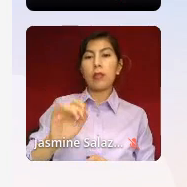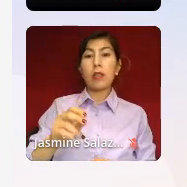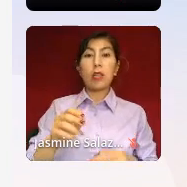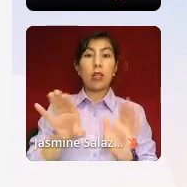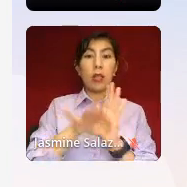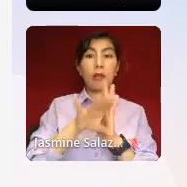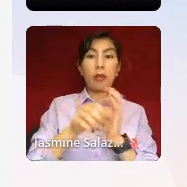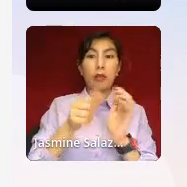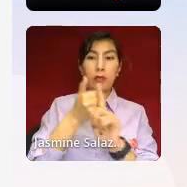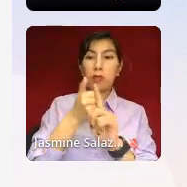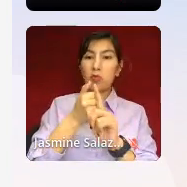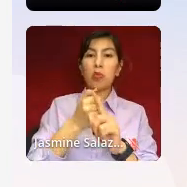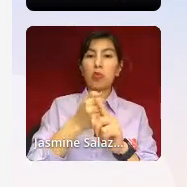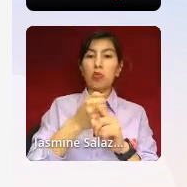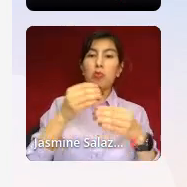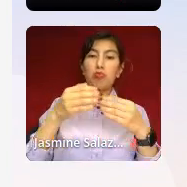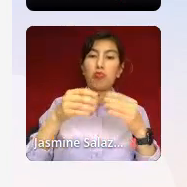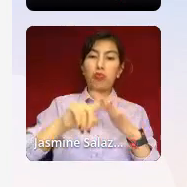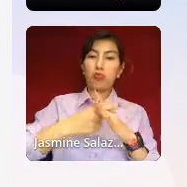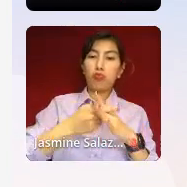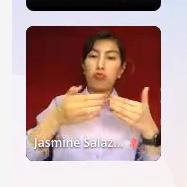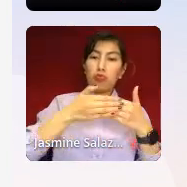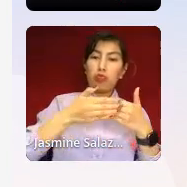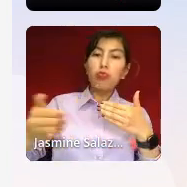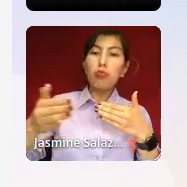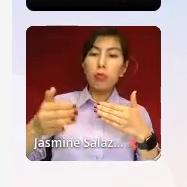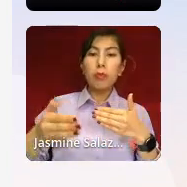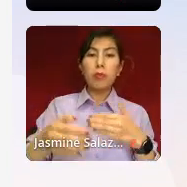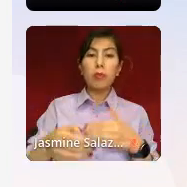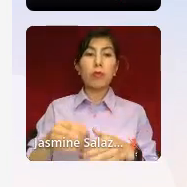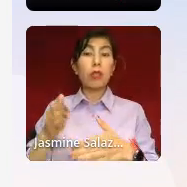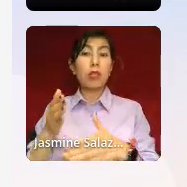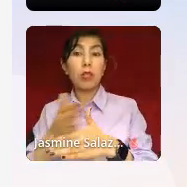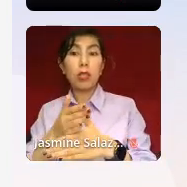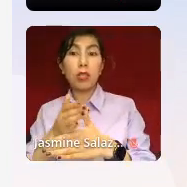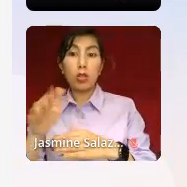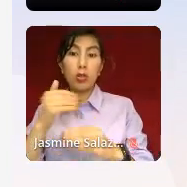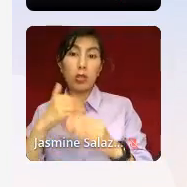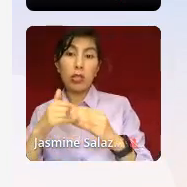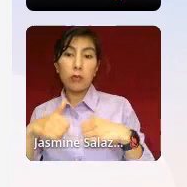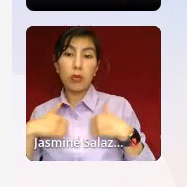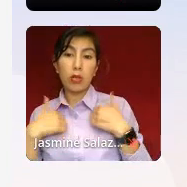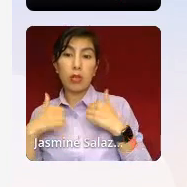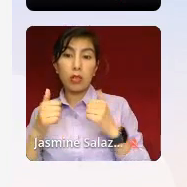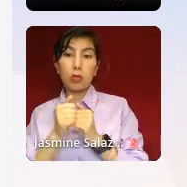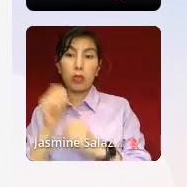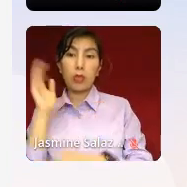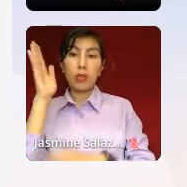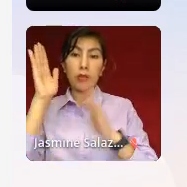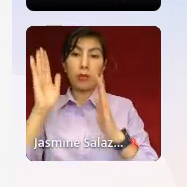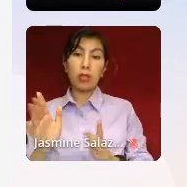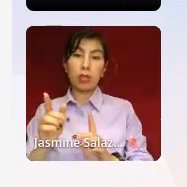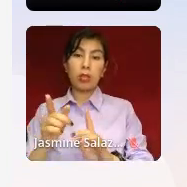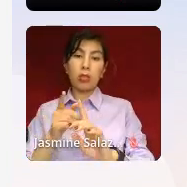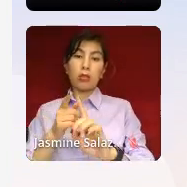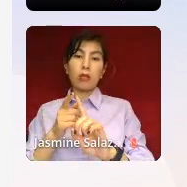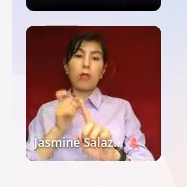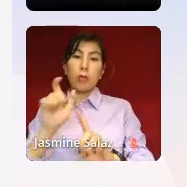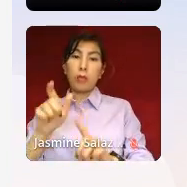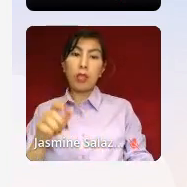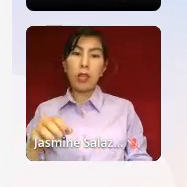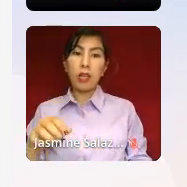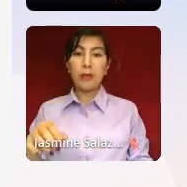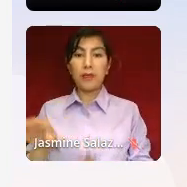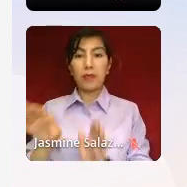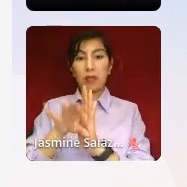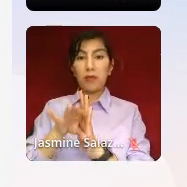that's there. You can share your email address with the speaker of that lightning talk. You can also